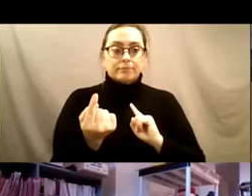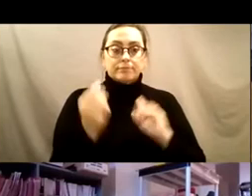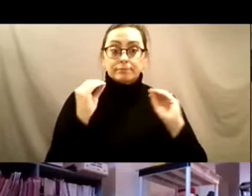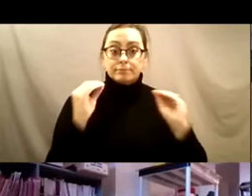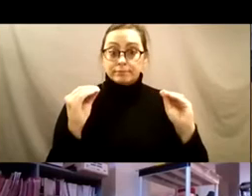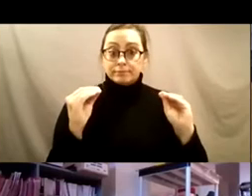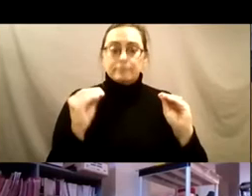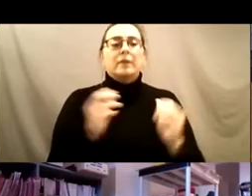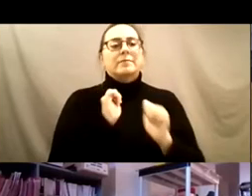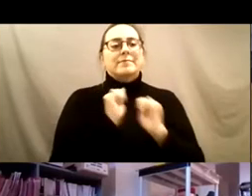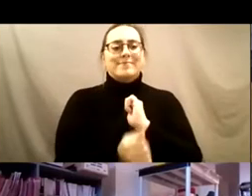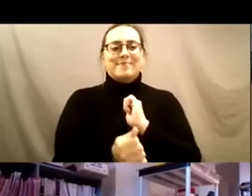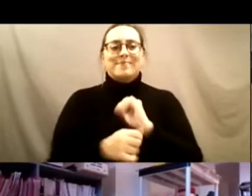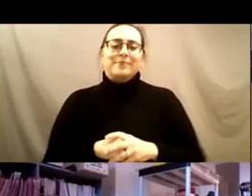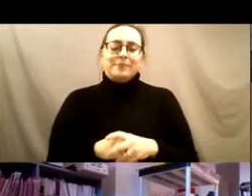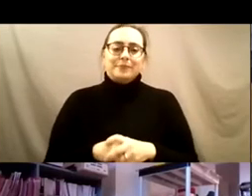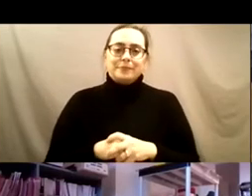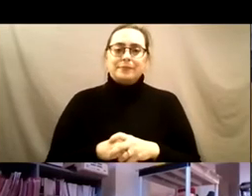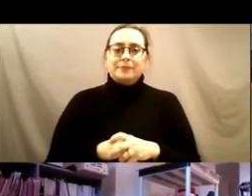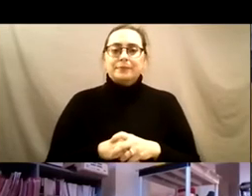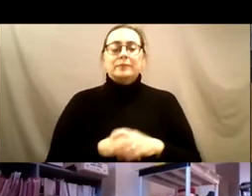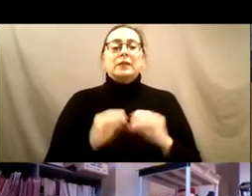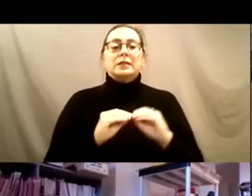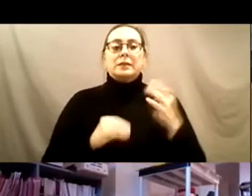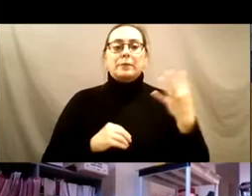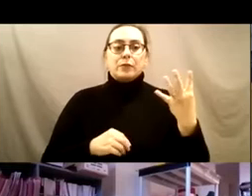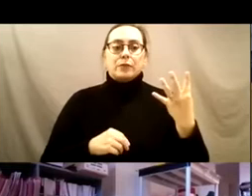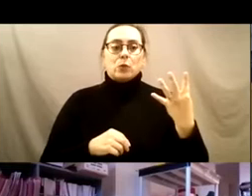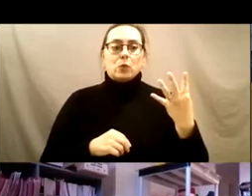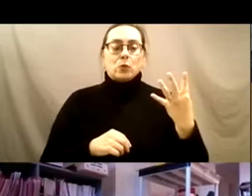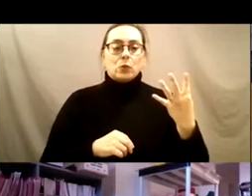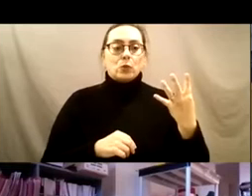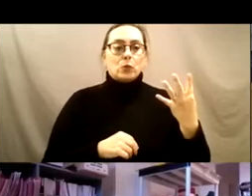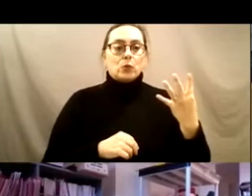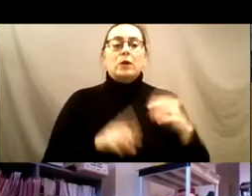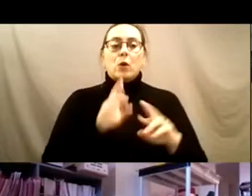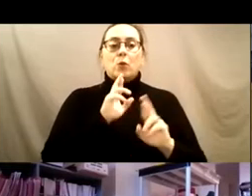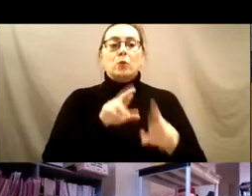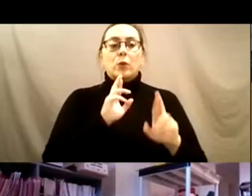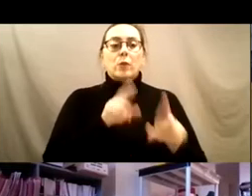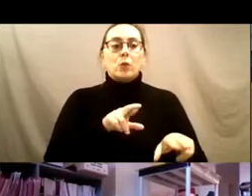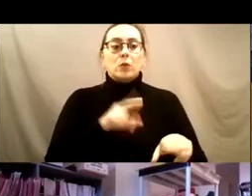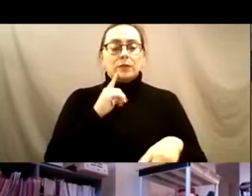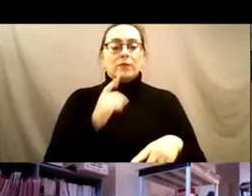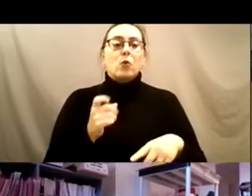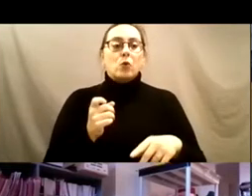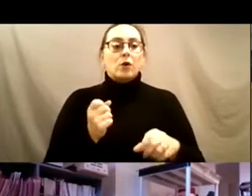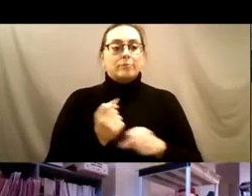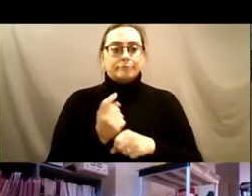None? Carried. Okay, number 4, our reports for the year